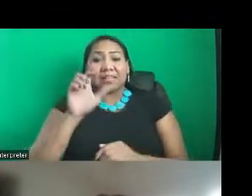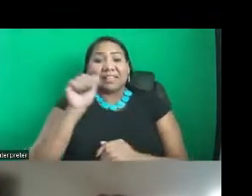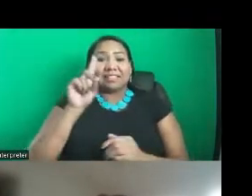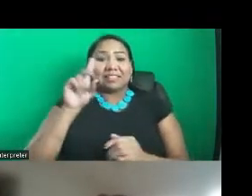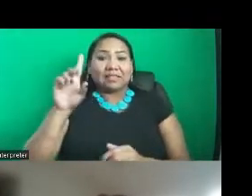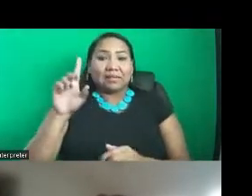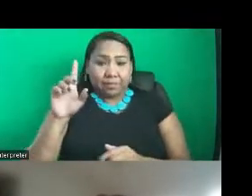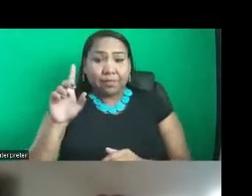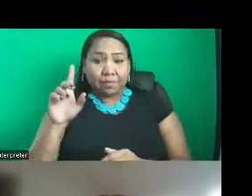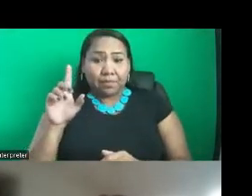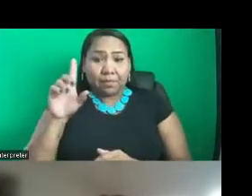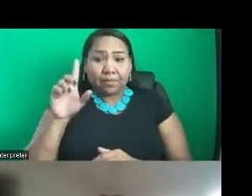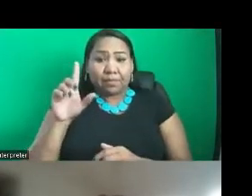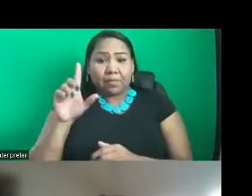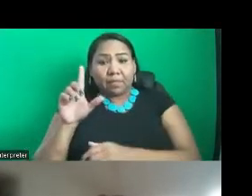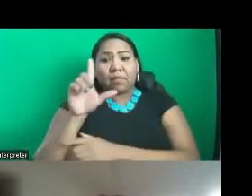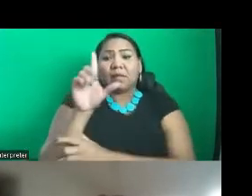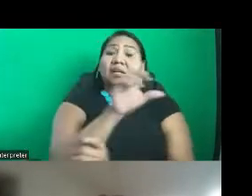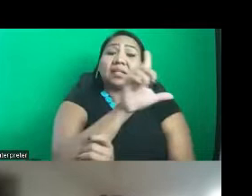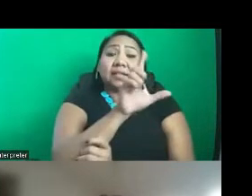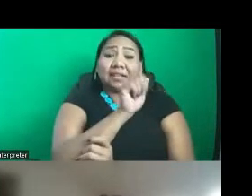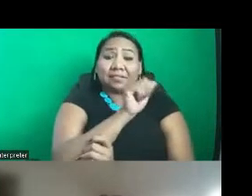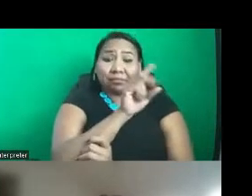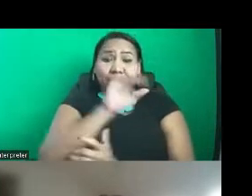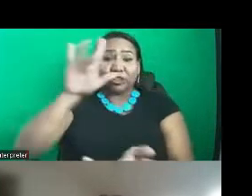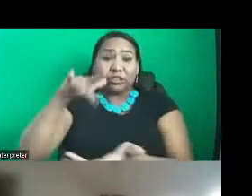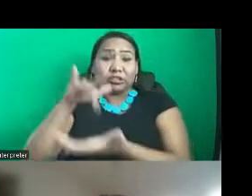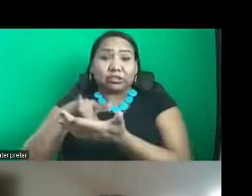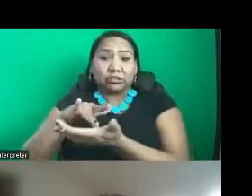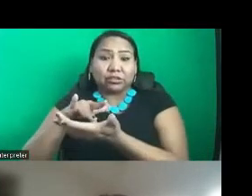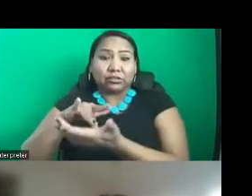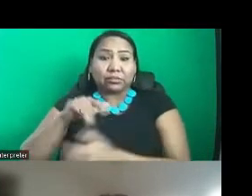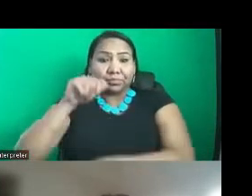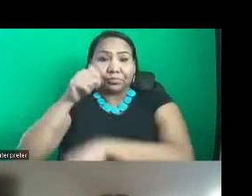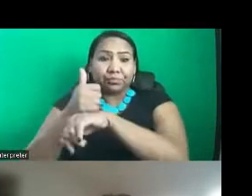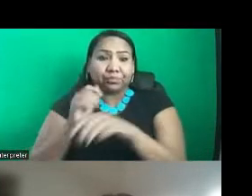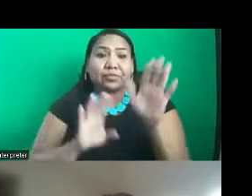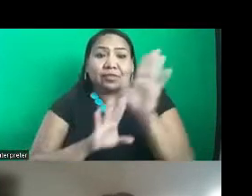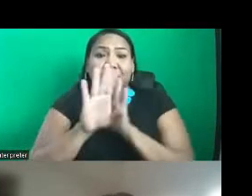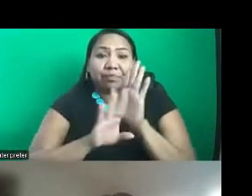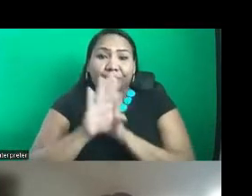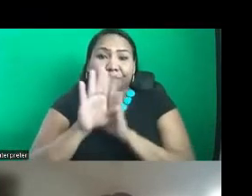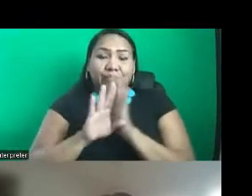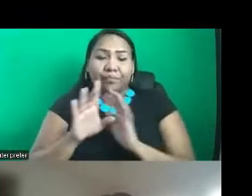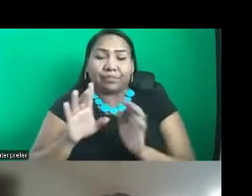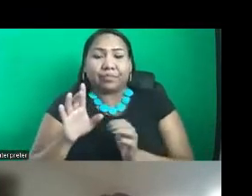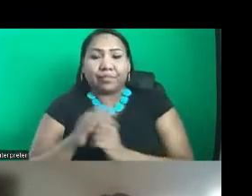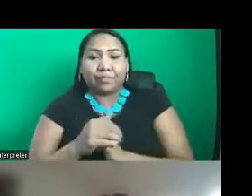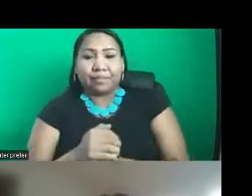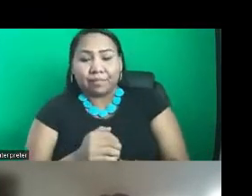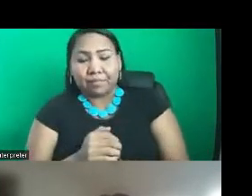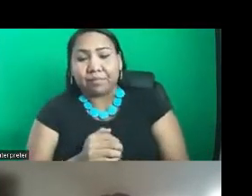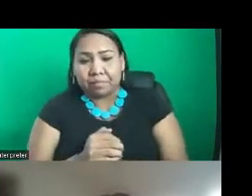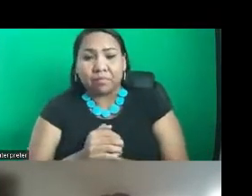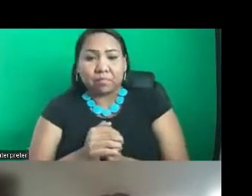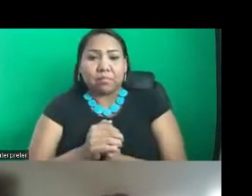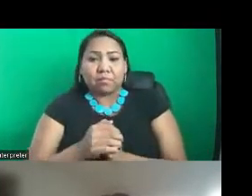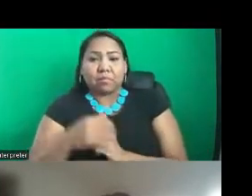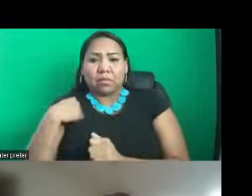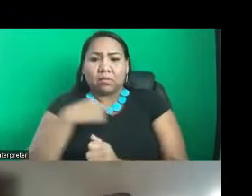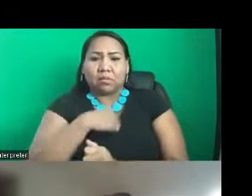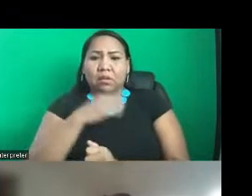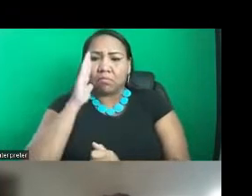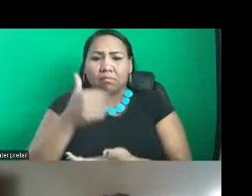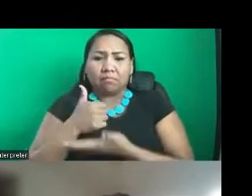moderator. We are glad to have you join us today to learn more about indigenizing health career pathways